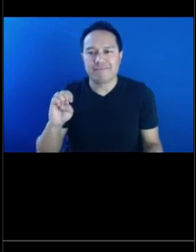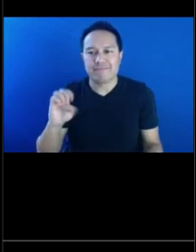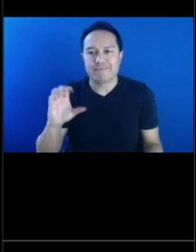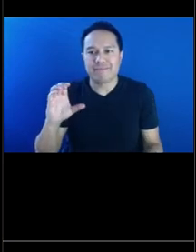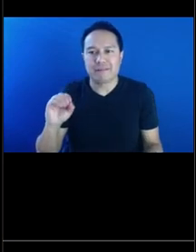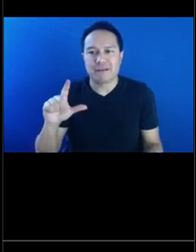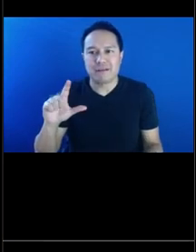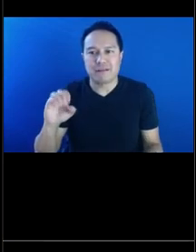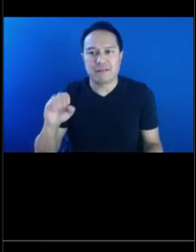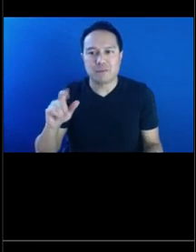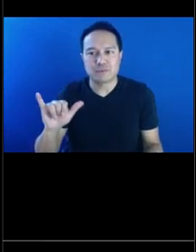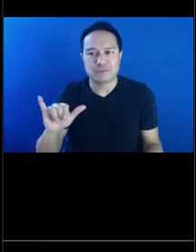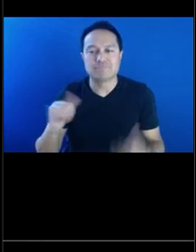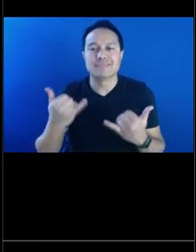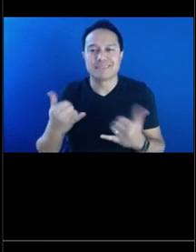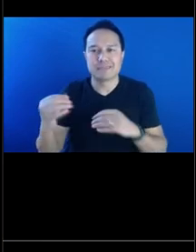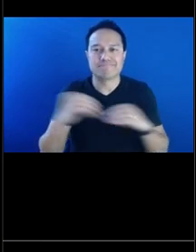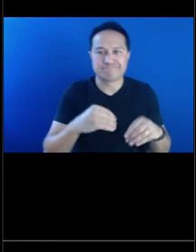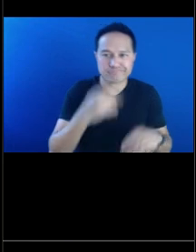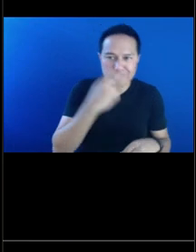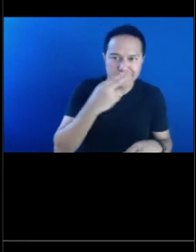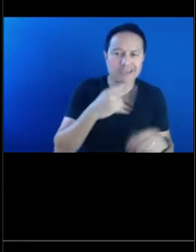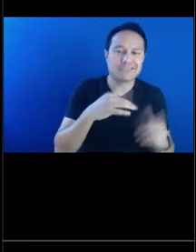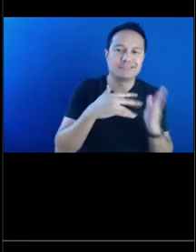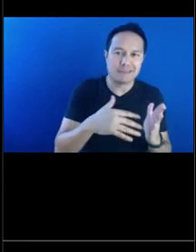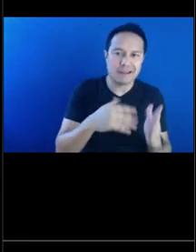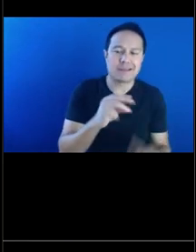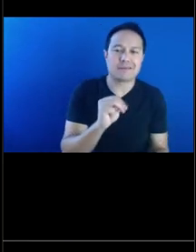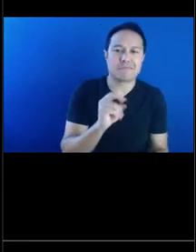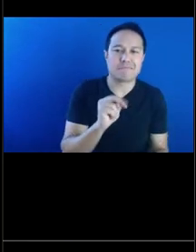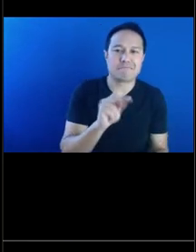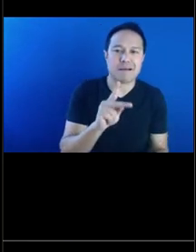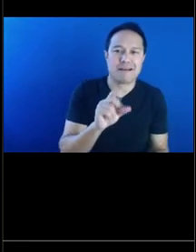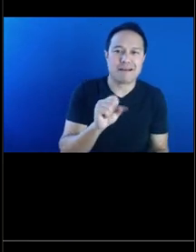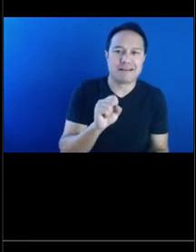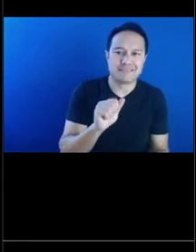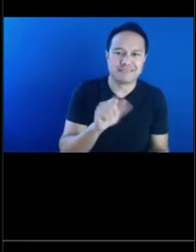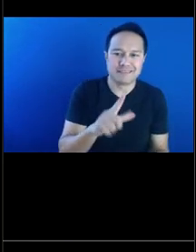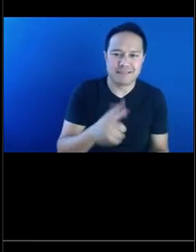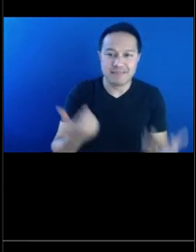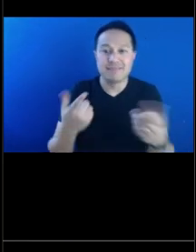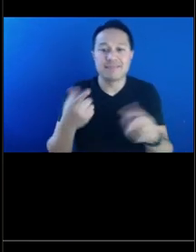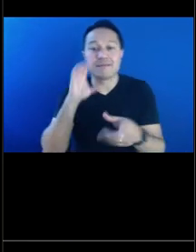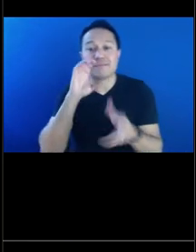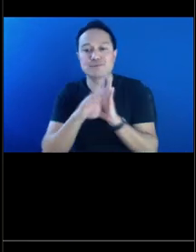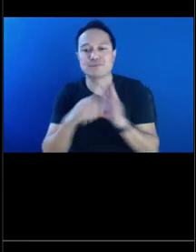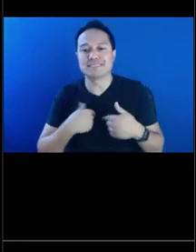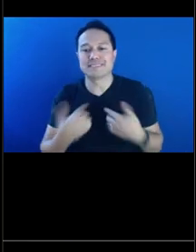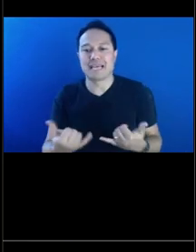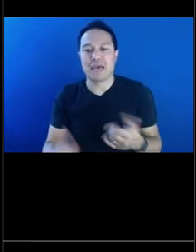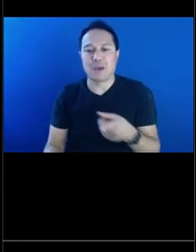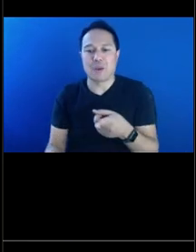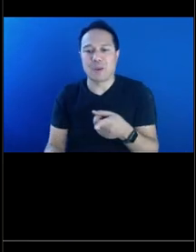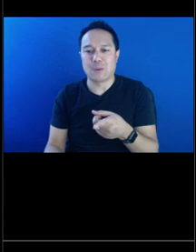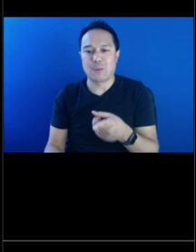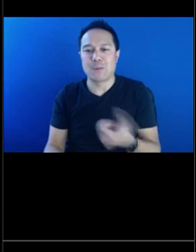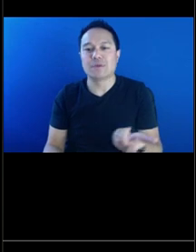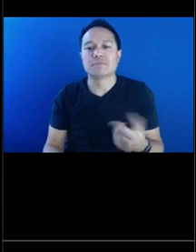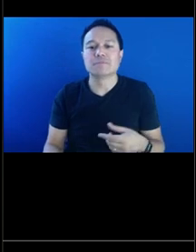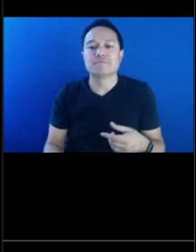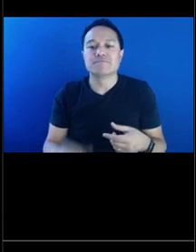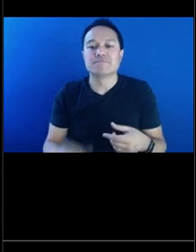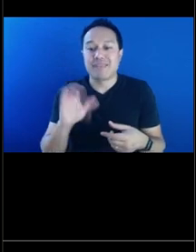Hawaii studying Hawaiian monk seals. And so in this picture, this is me now in my current career, and this is one of the